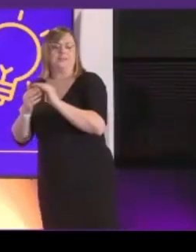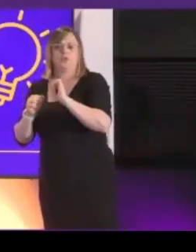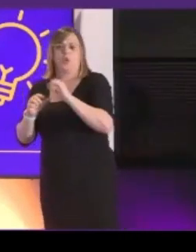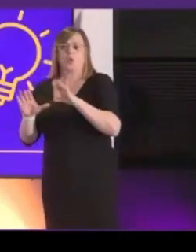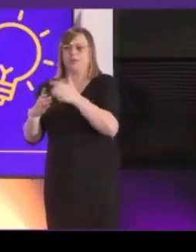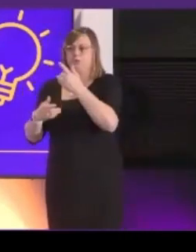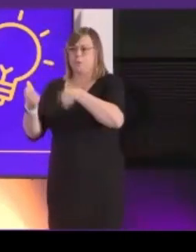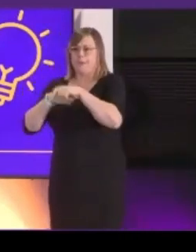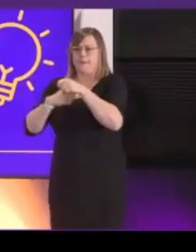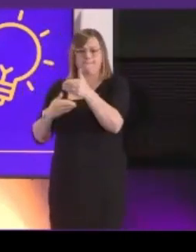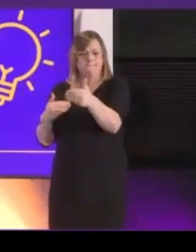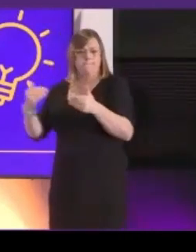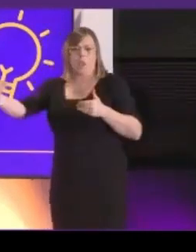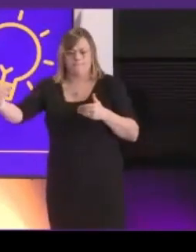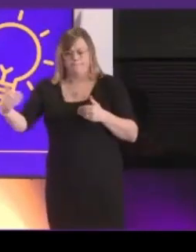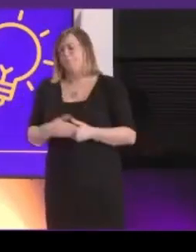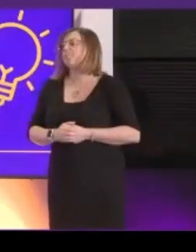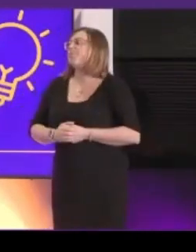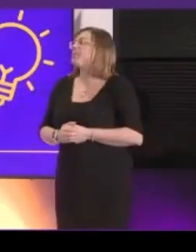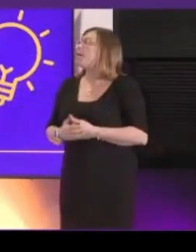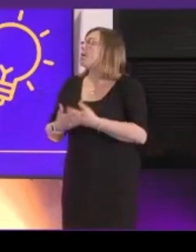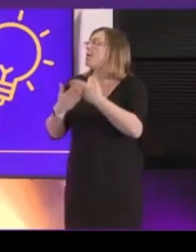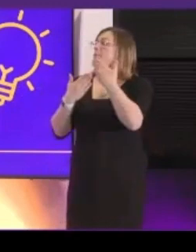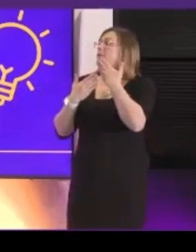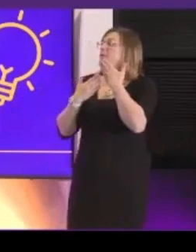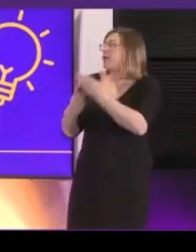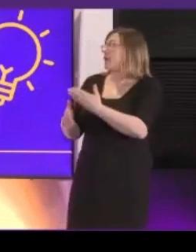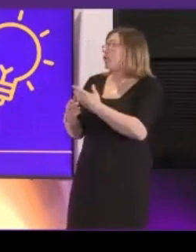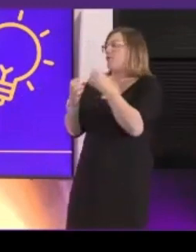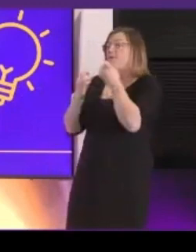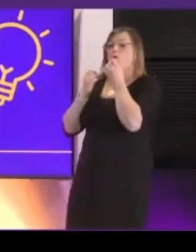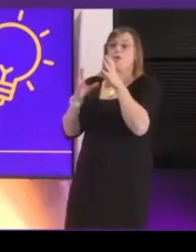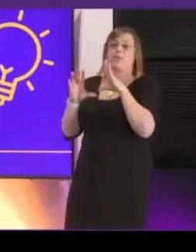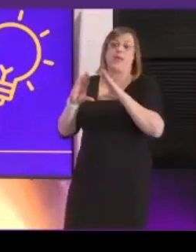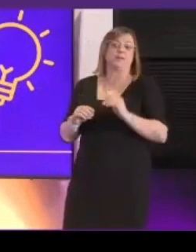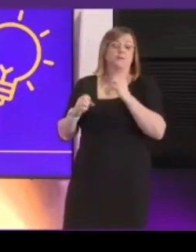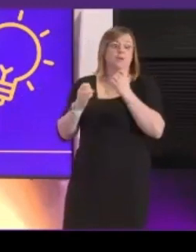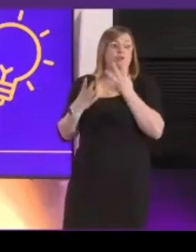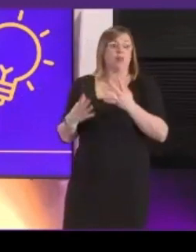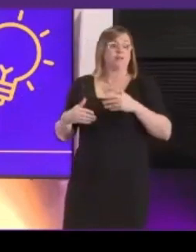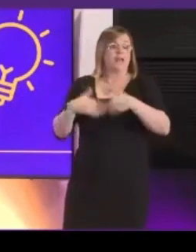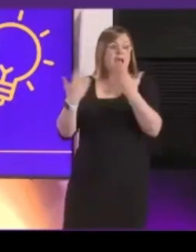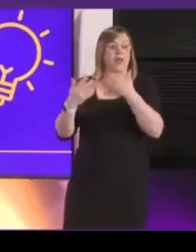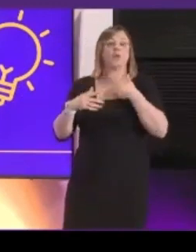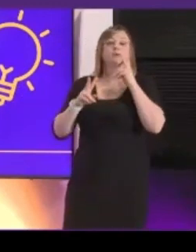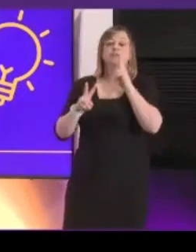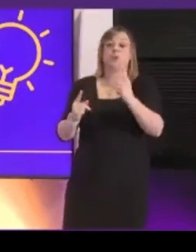bit more. But thank you so much for ending a brilliant day, and we'll see you upstairs.